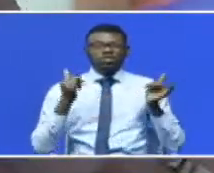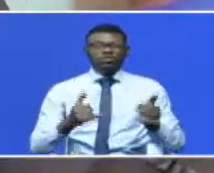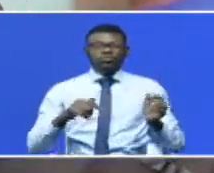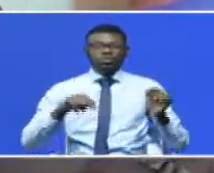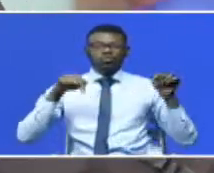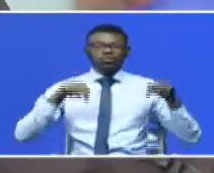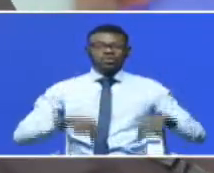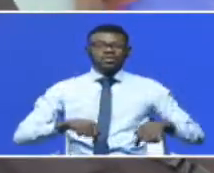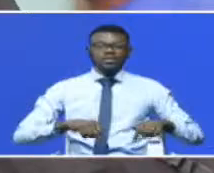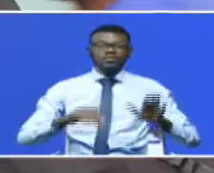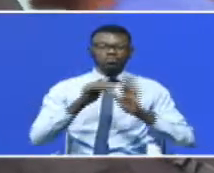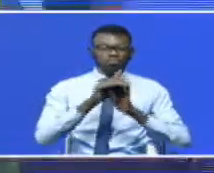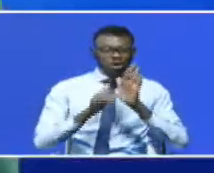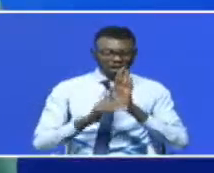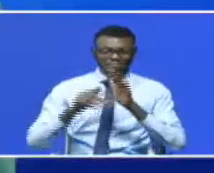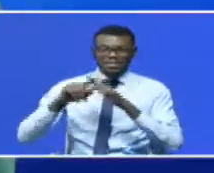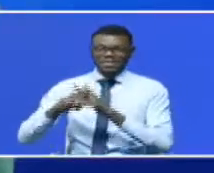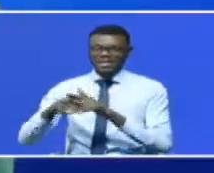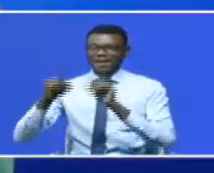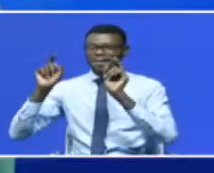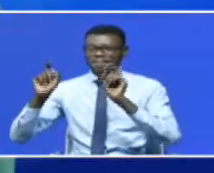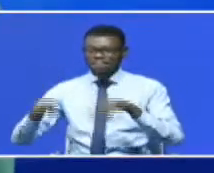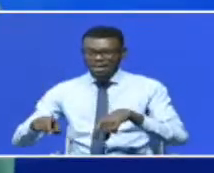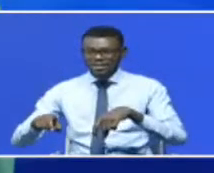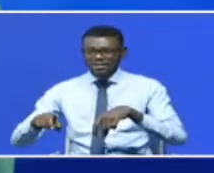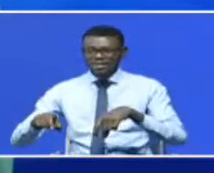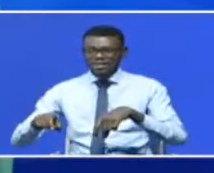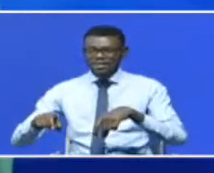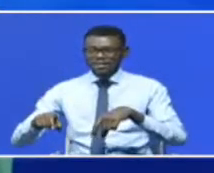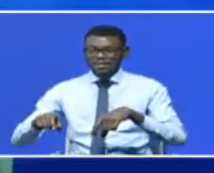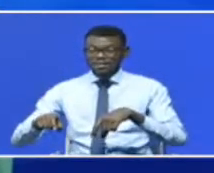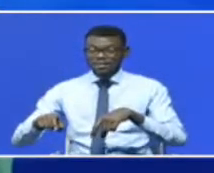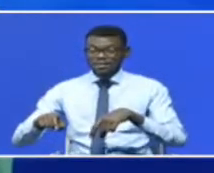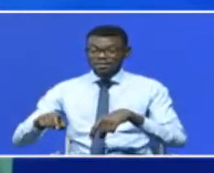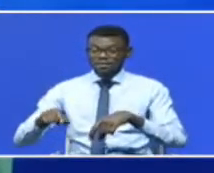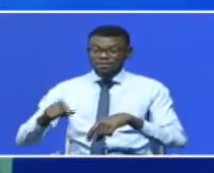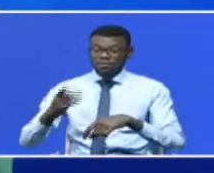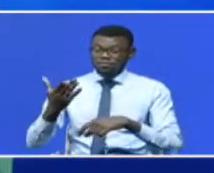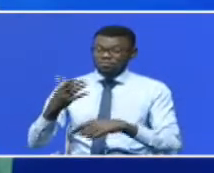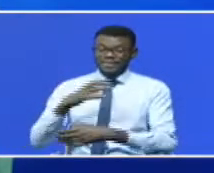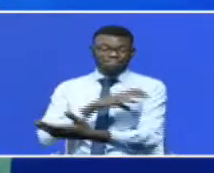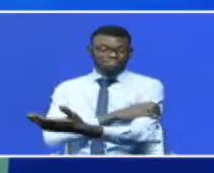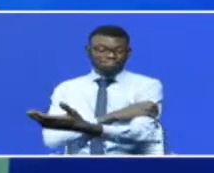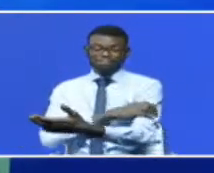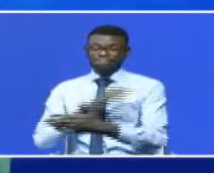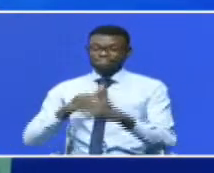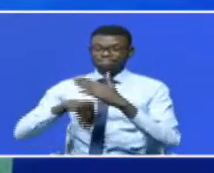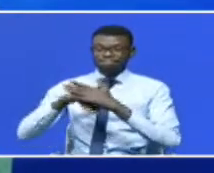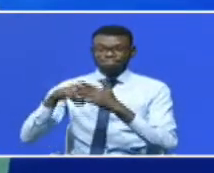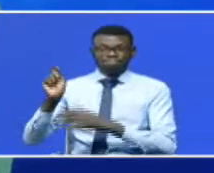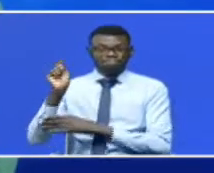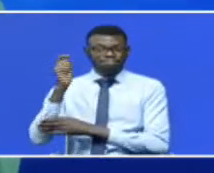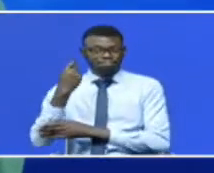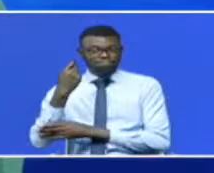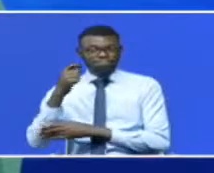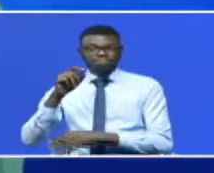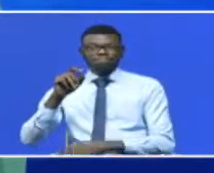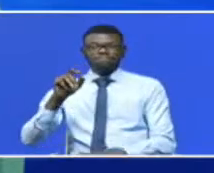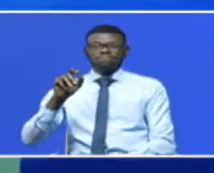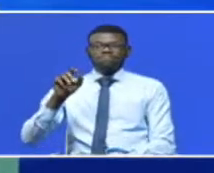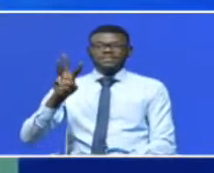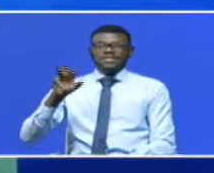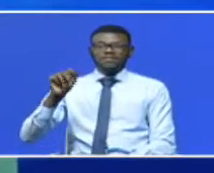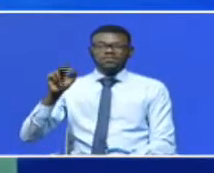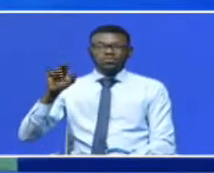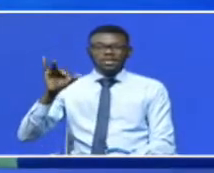we will initiate. National football team captain Victor Wanyama has partnered with UN Habitat to provide aid to